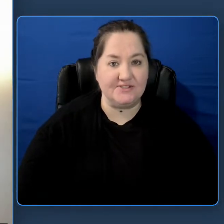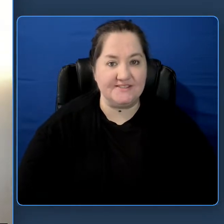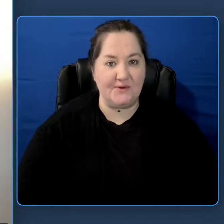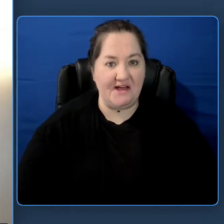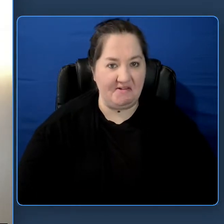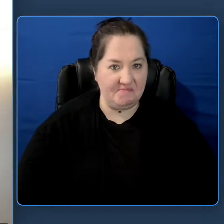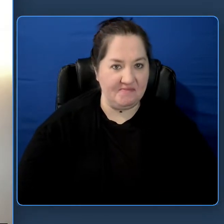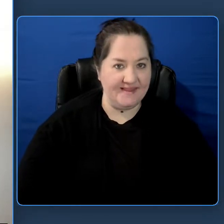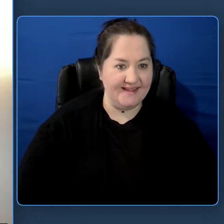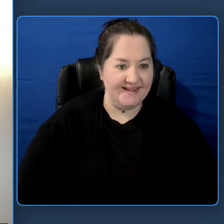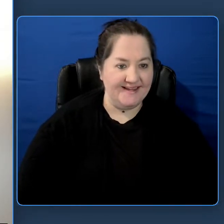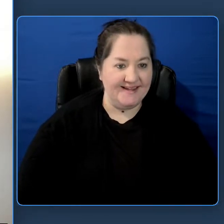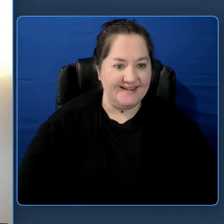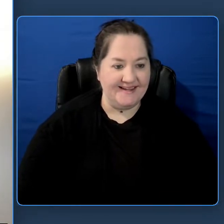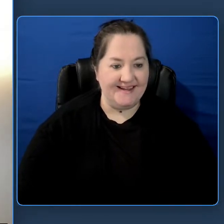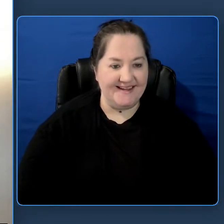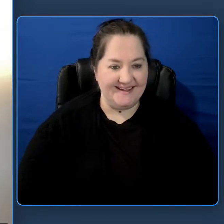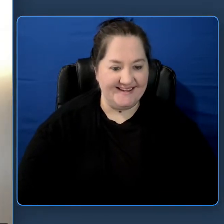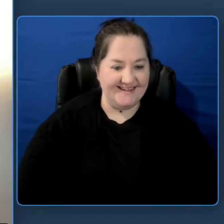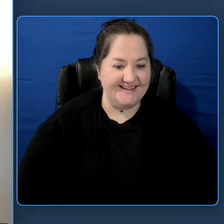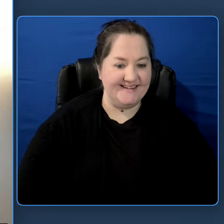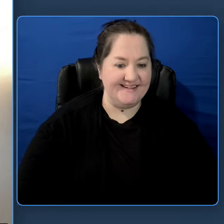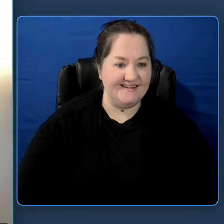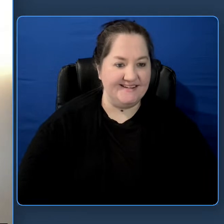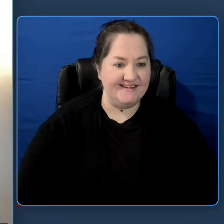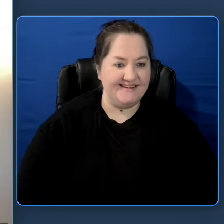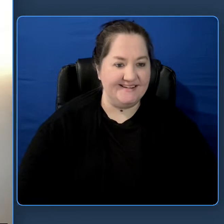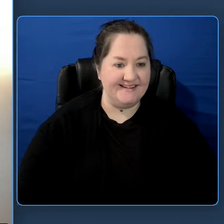best interpreters as well.